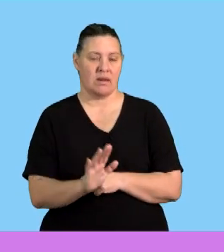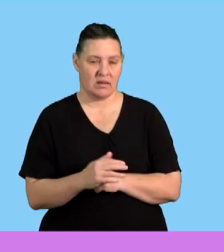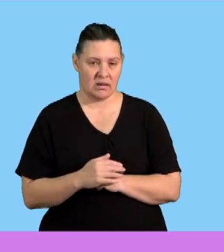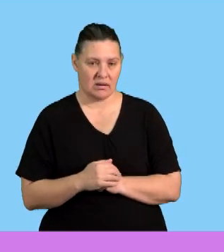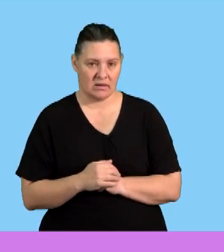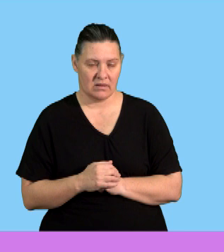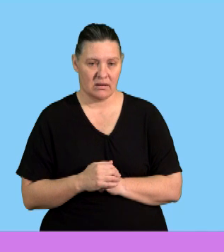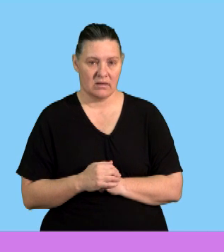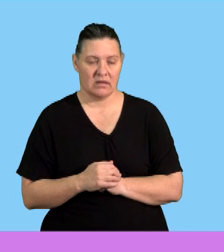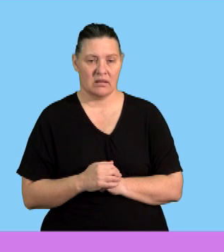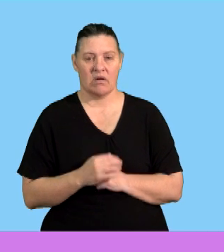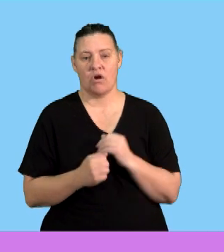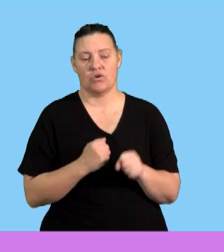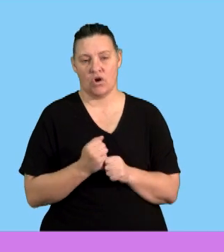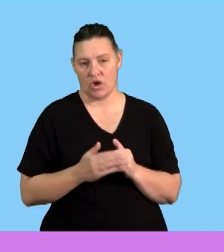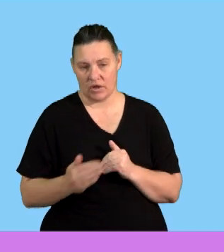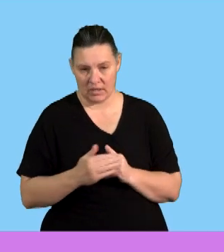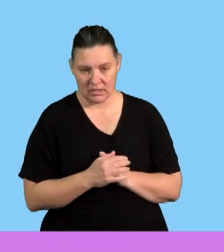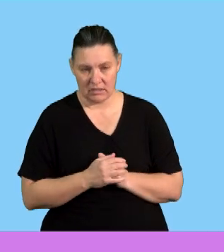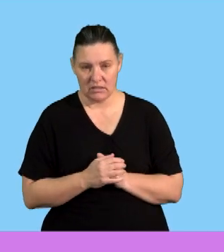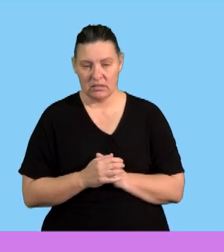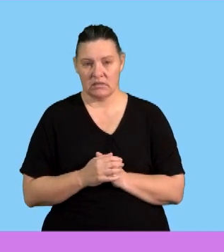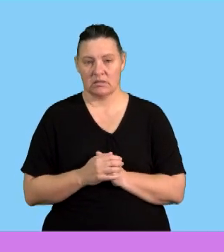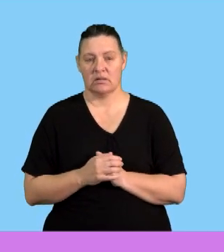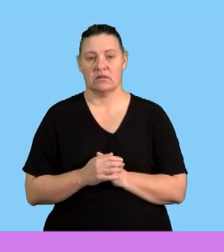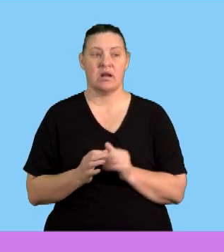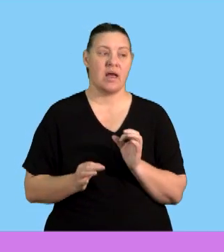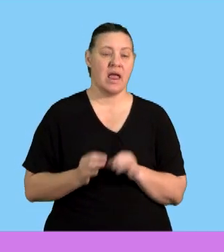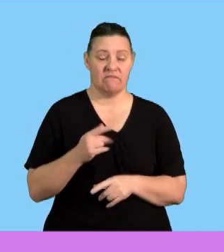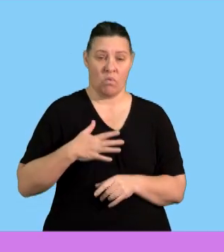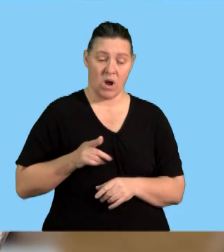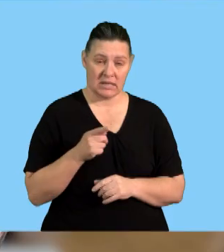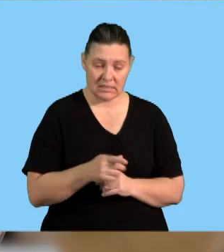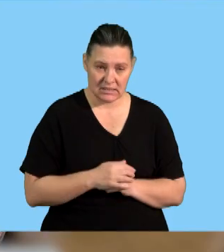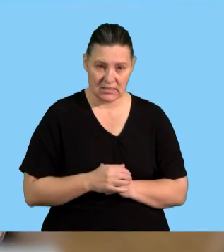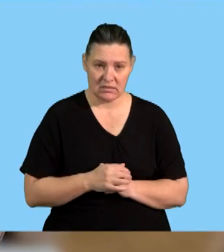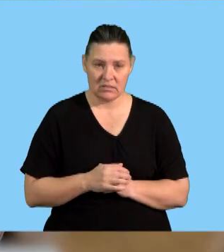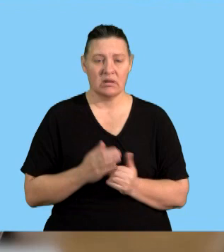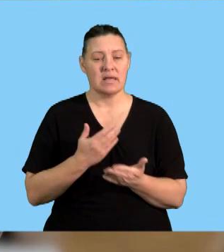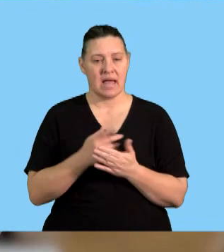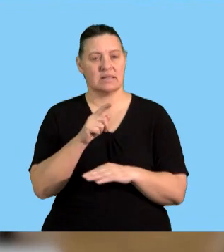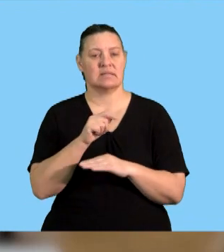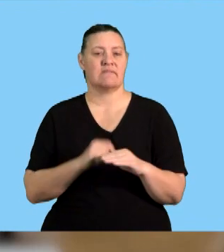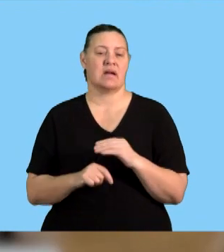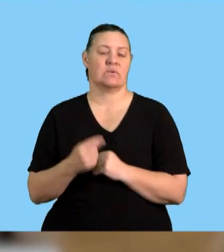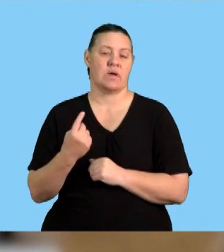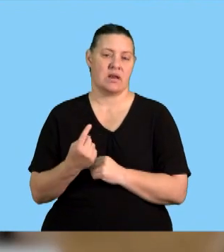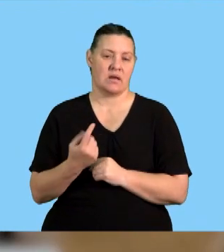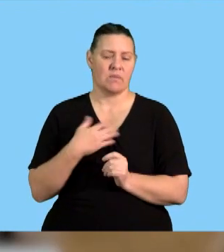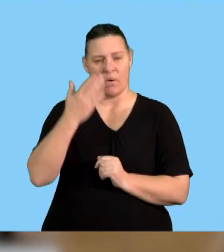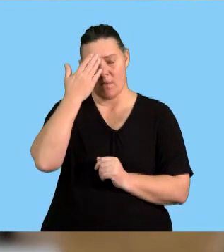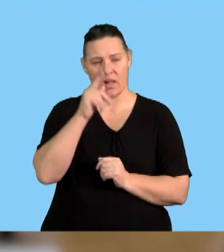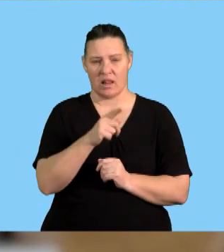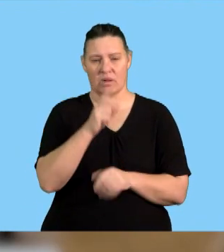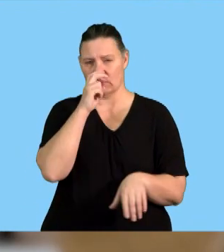time or once in a year. So there, if you really want to, you can divide by 1, but